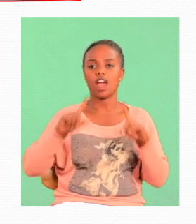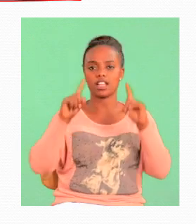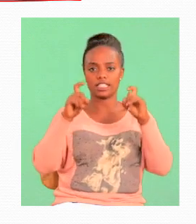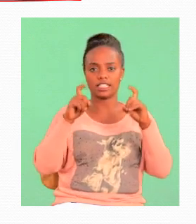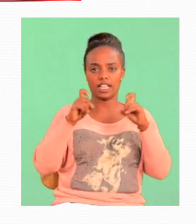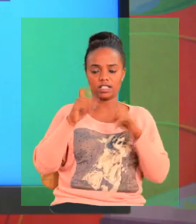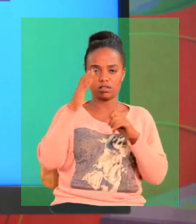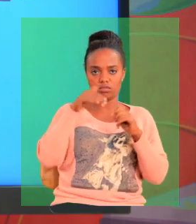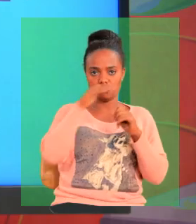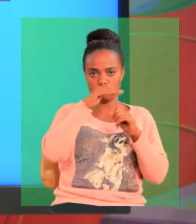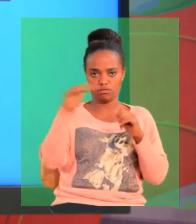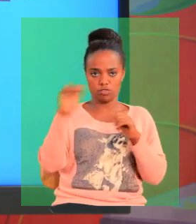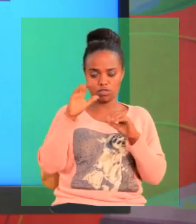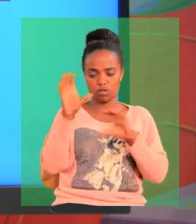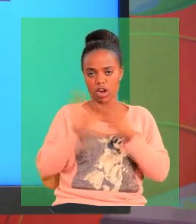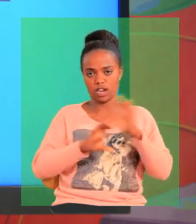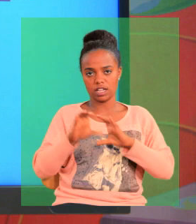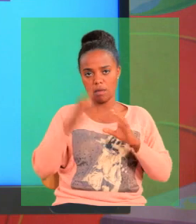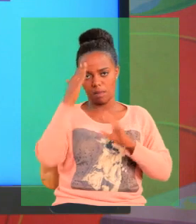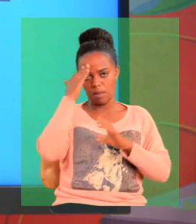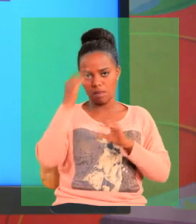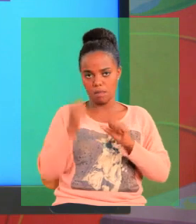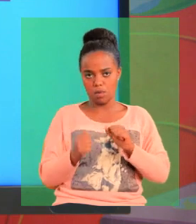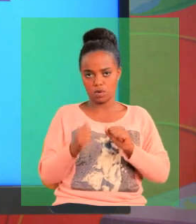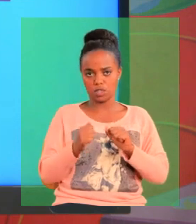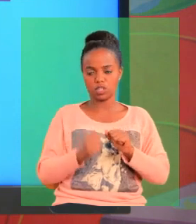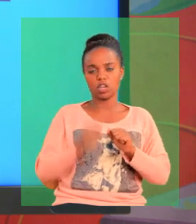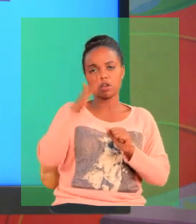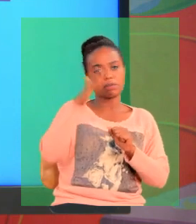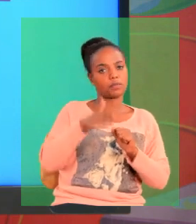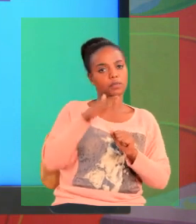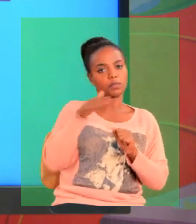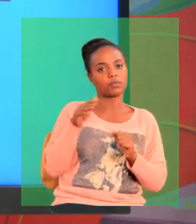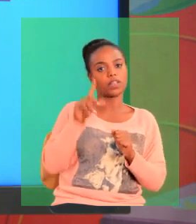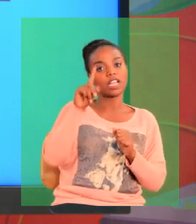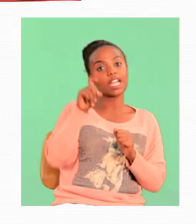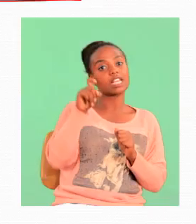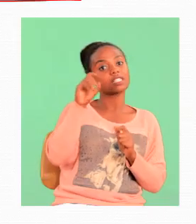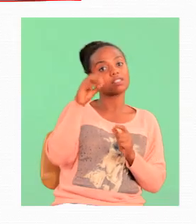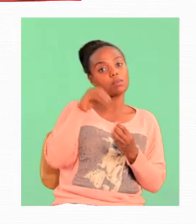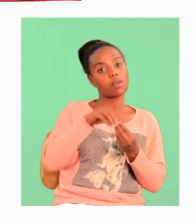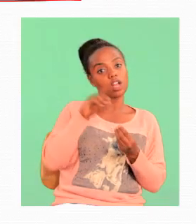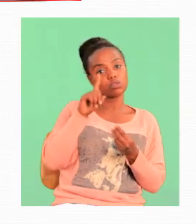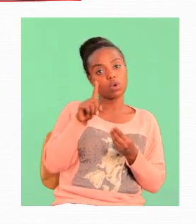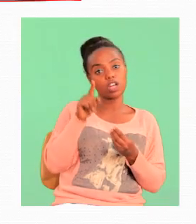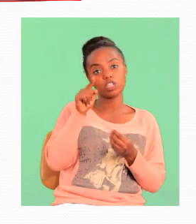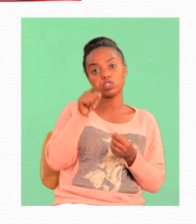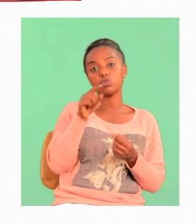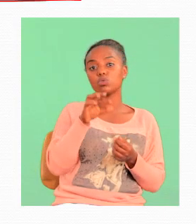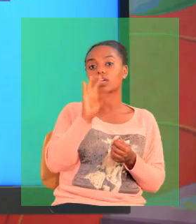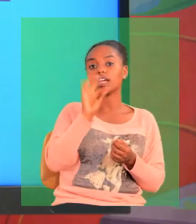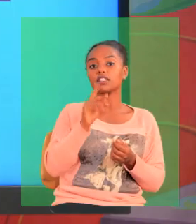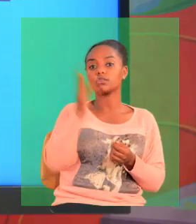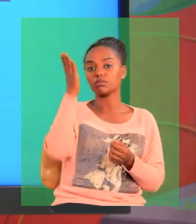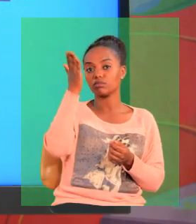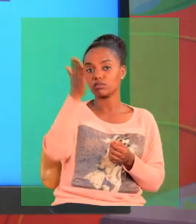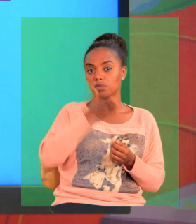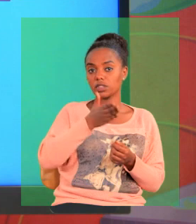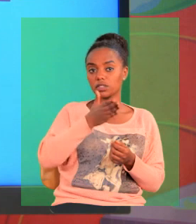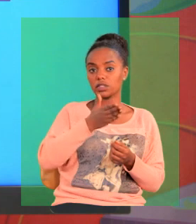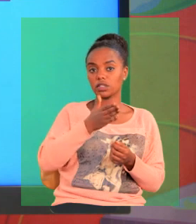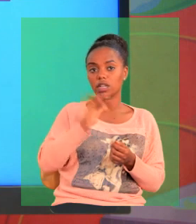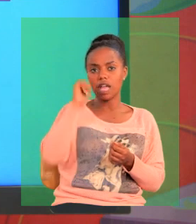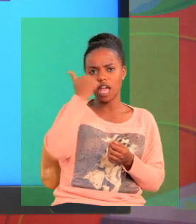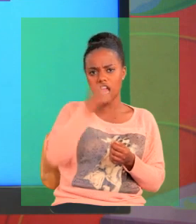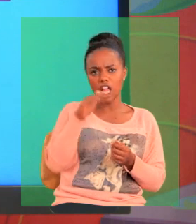you draw the graph, if x equals to x plus 1, you'll have this one. If you draw any